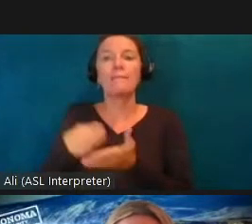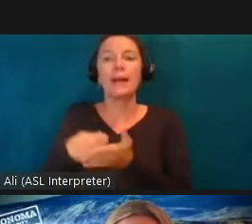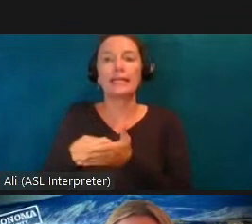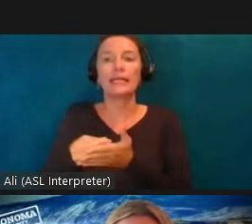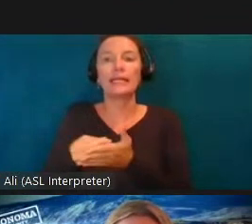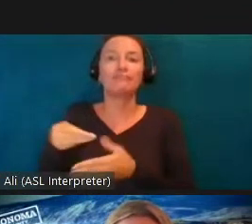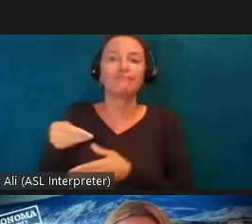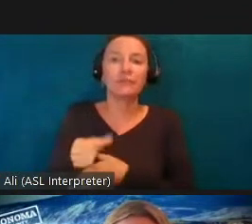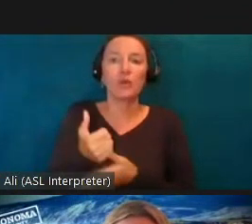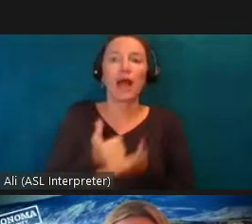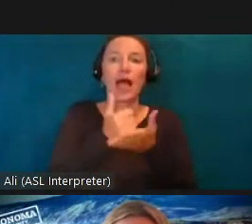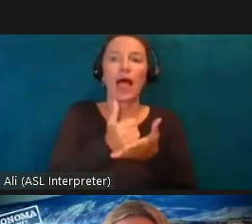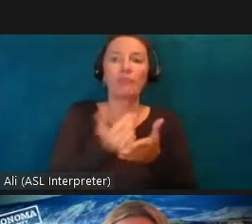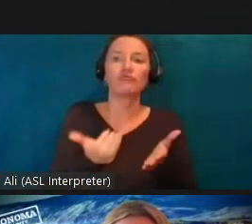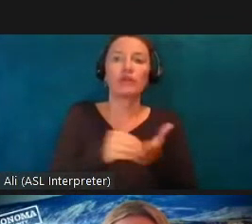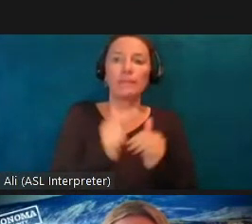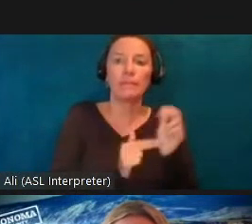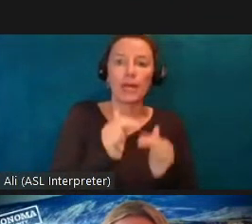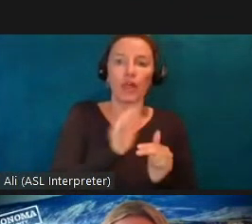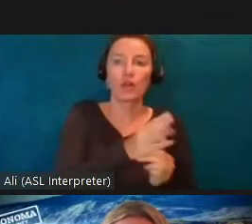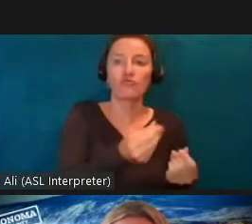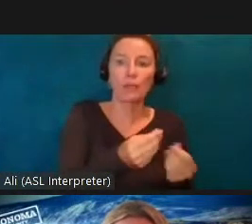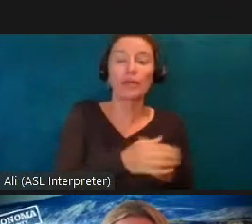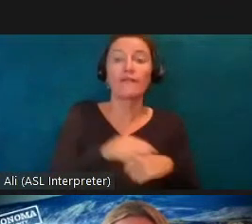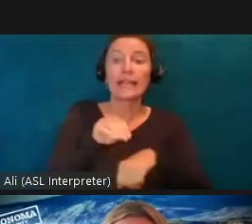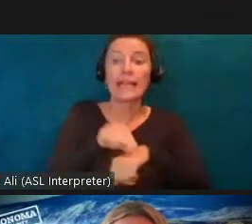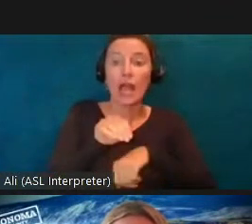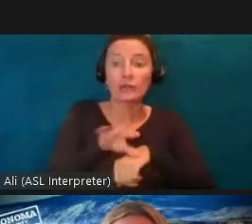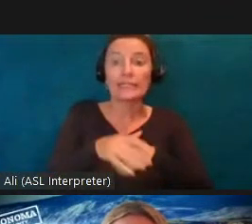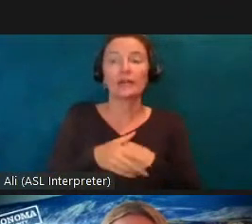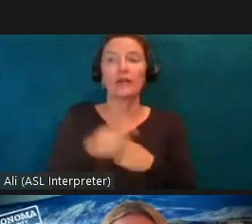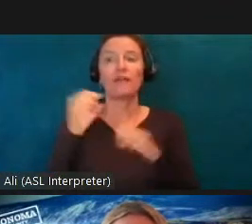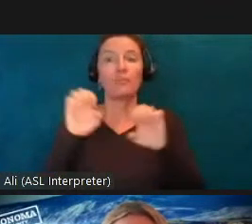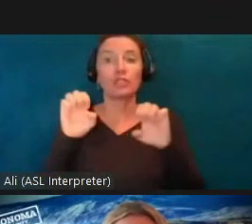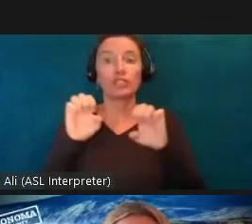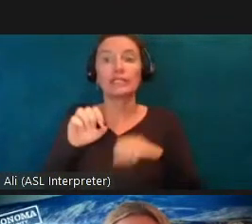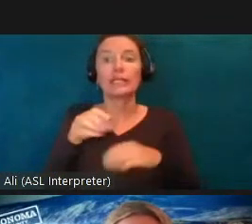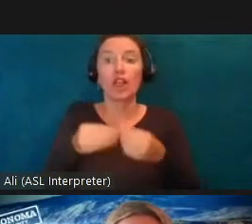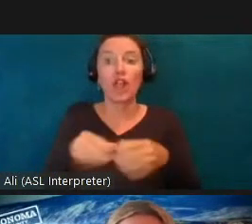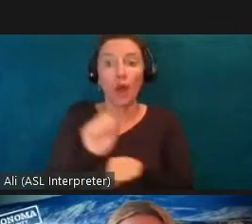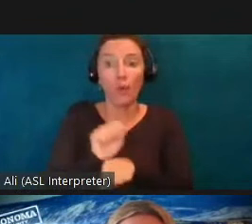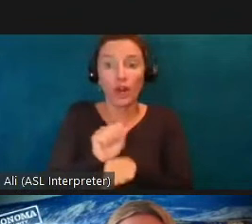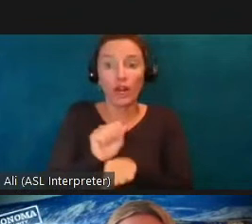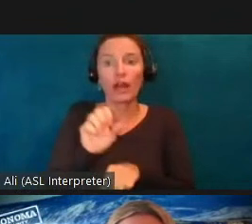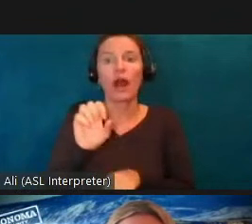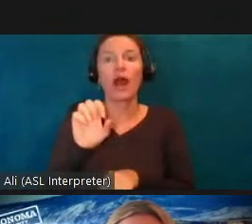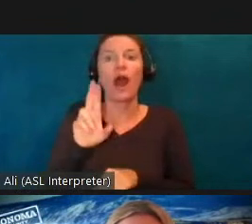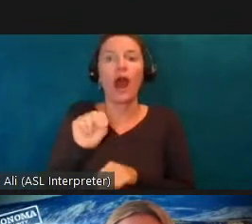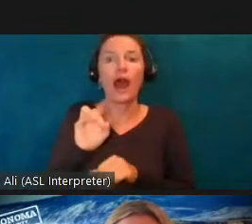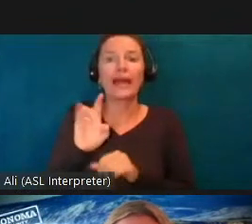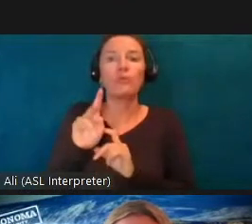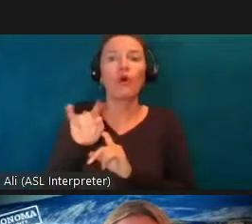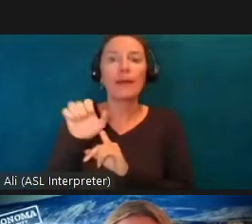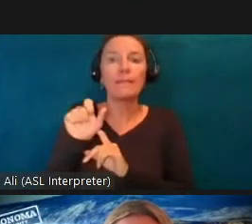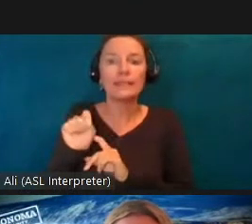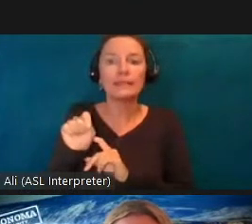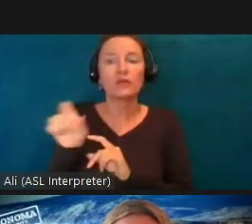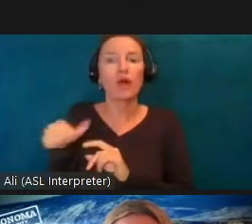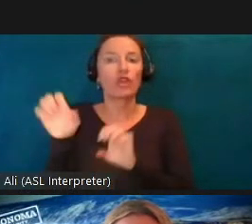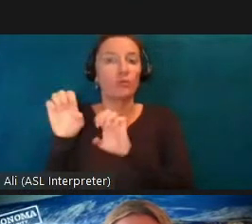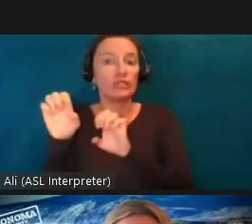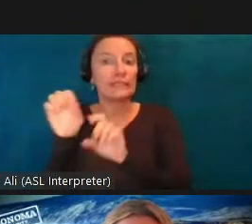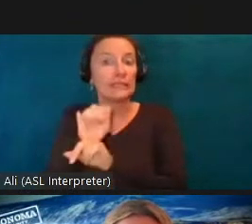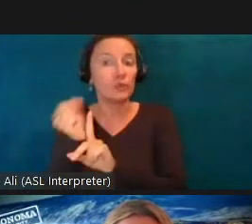temporary housing, for counseling, for emergency unemployment, or for any legal services. And if individuals want to